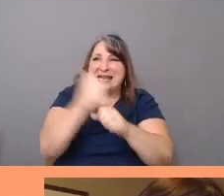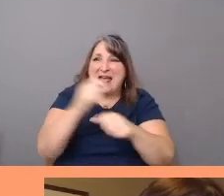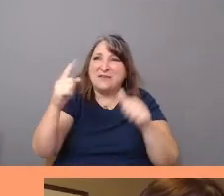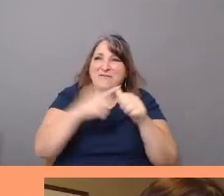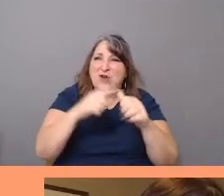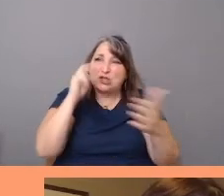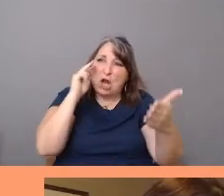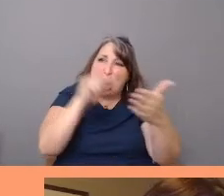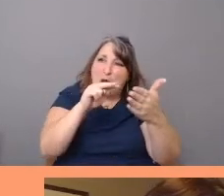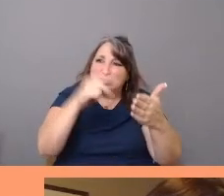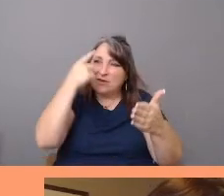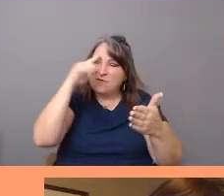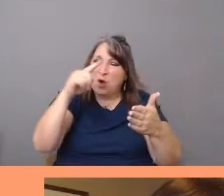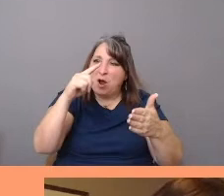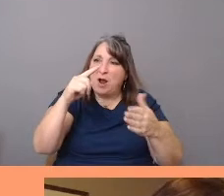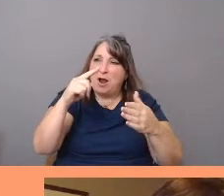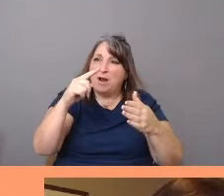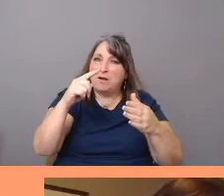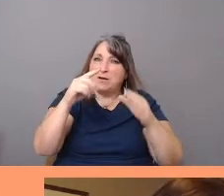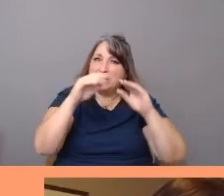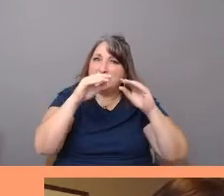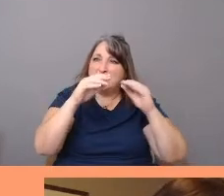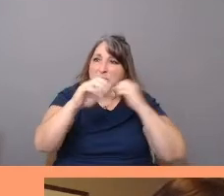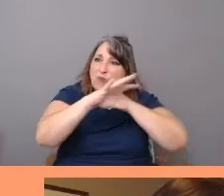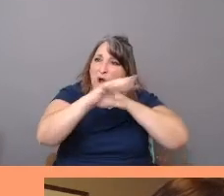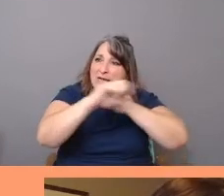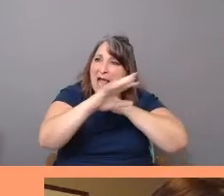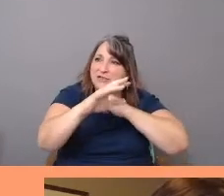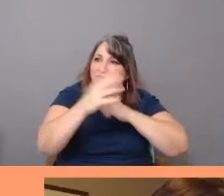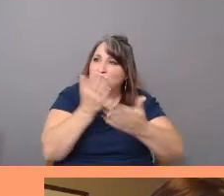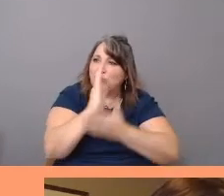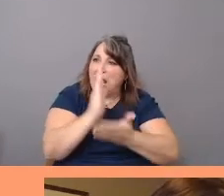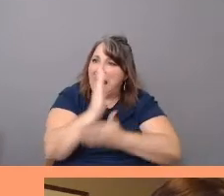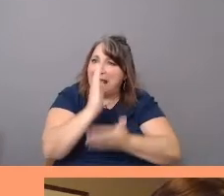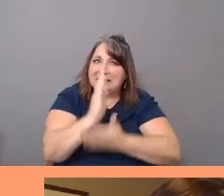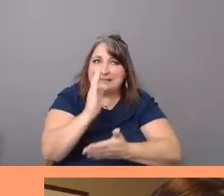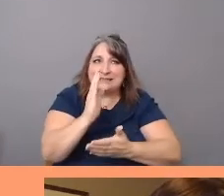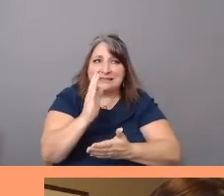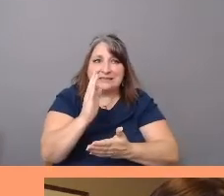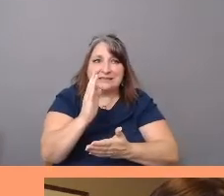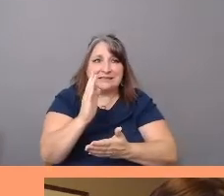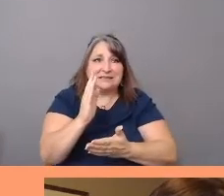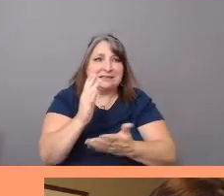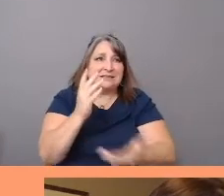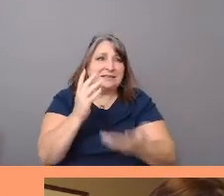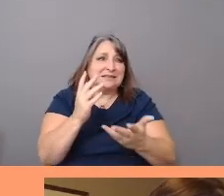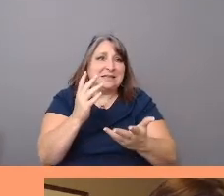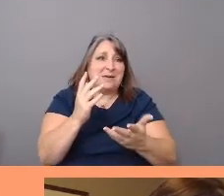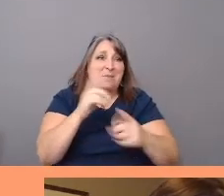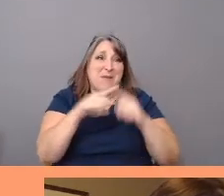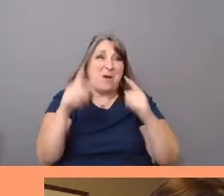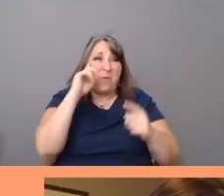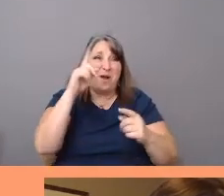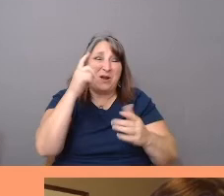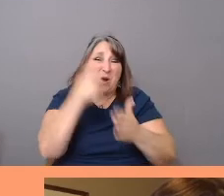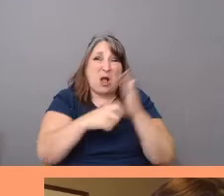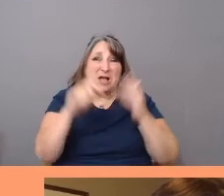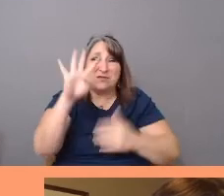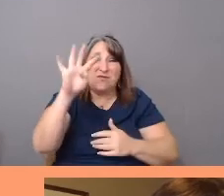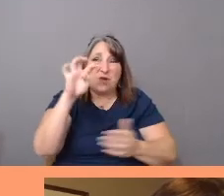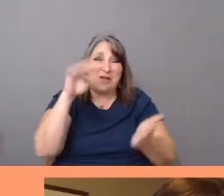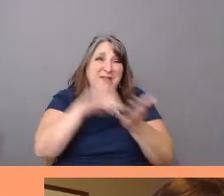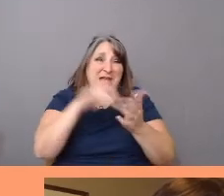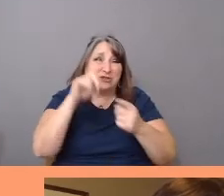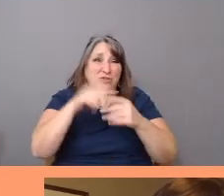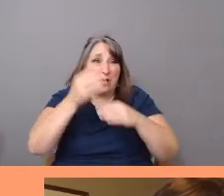on those projects that still have, anywhere, 400,000, for example, for completion. And this